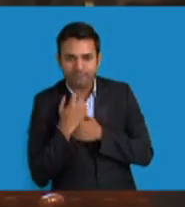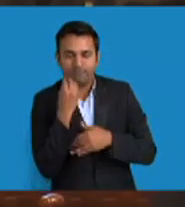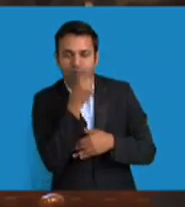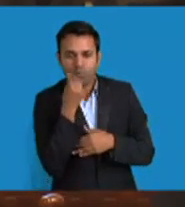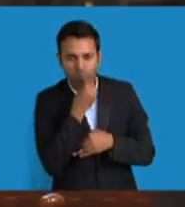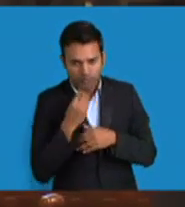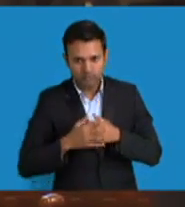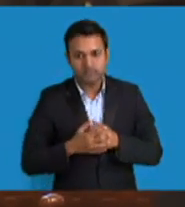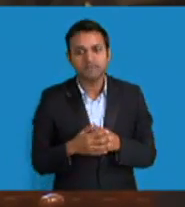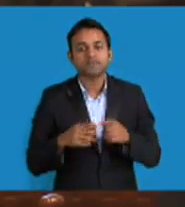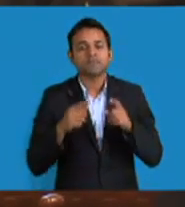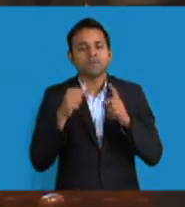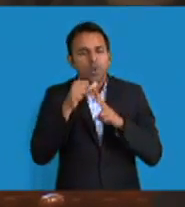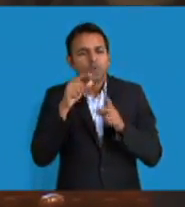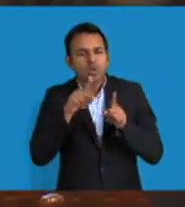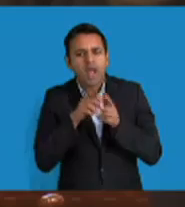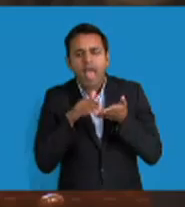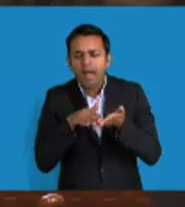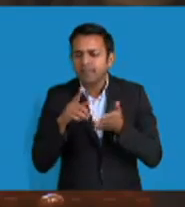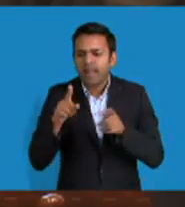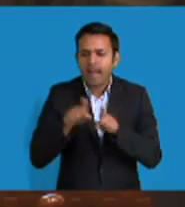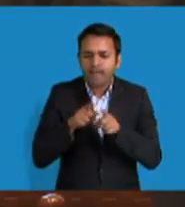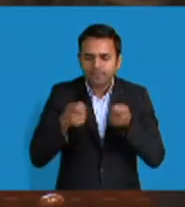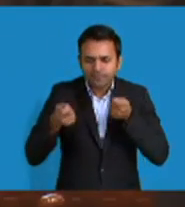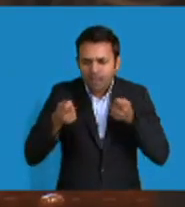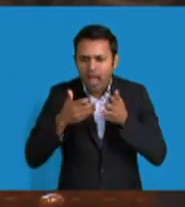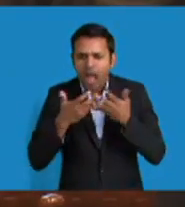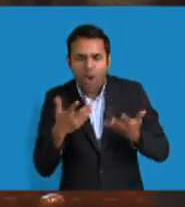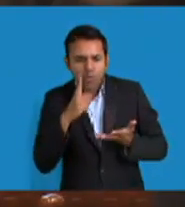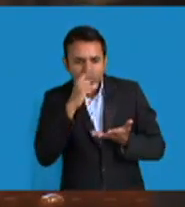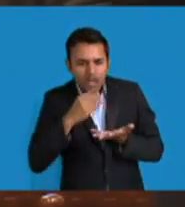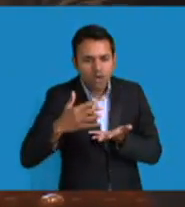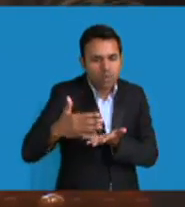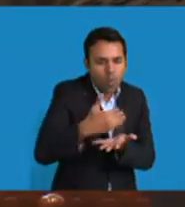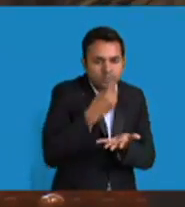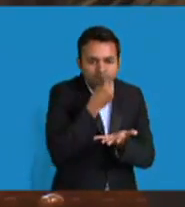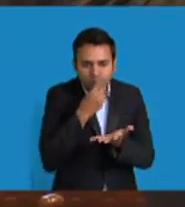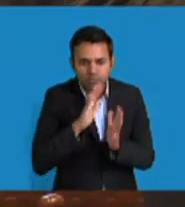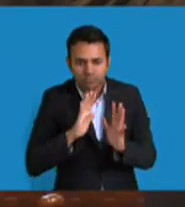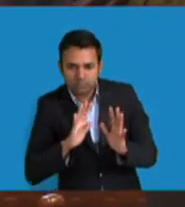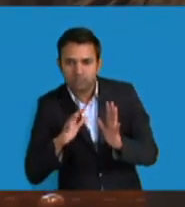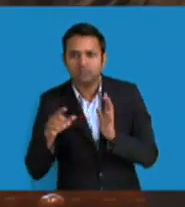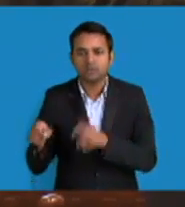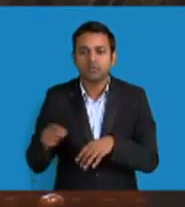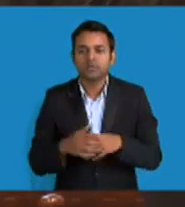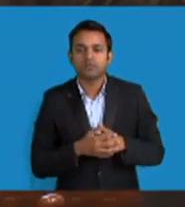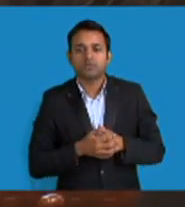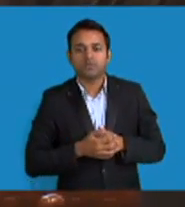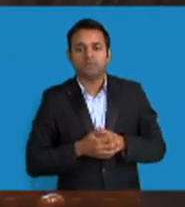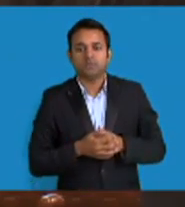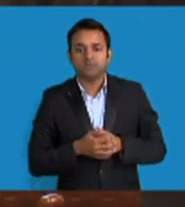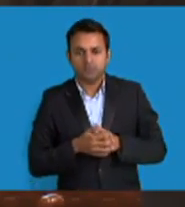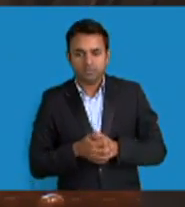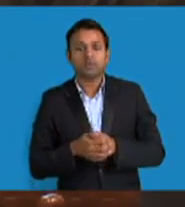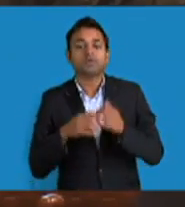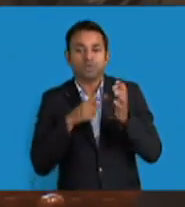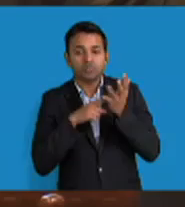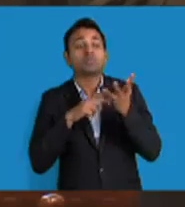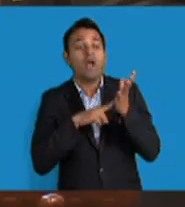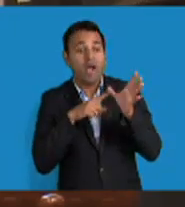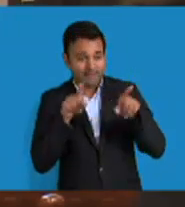management of the highly migratory tuna stocks. At the national level, Madam Speaker,